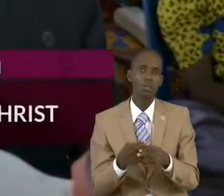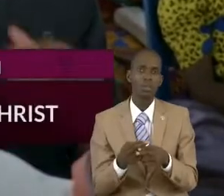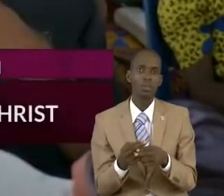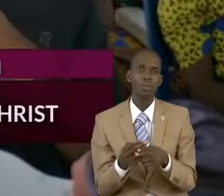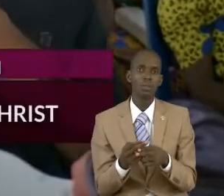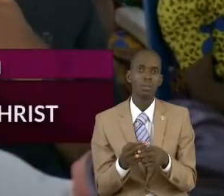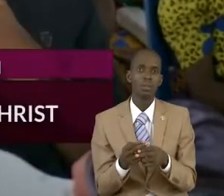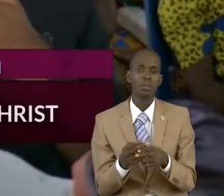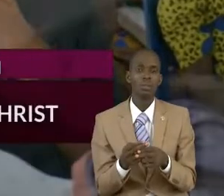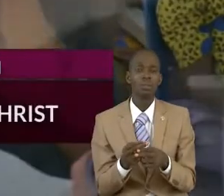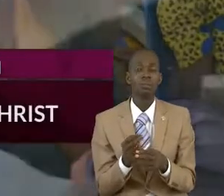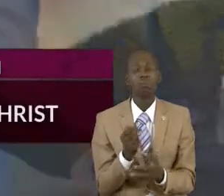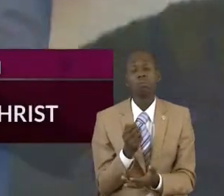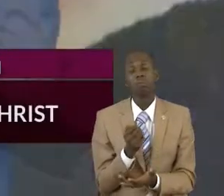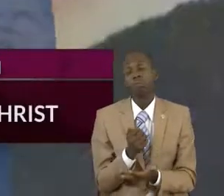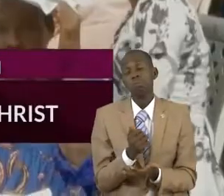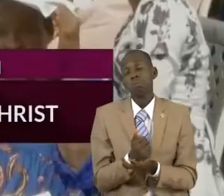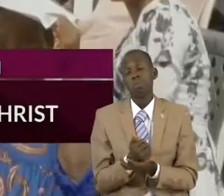Amen. Amen.